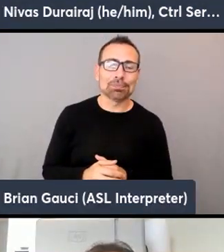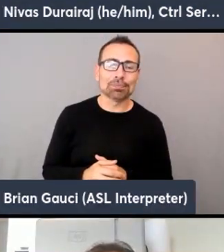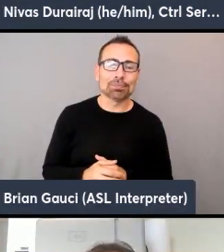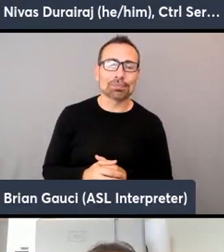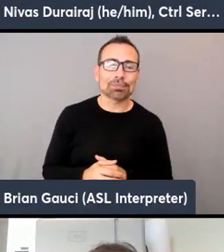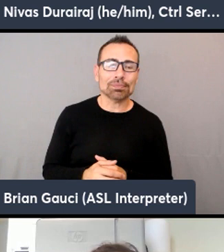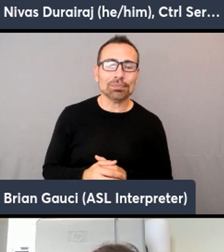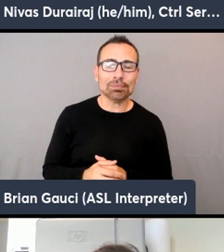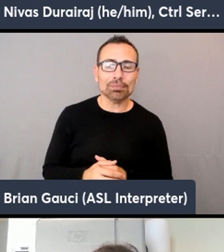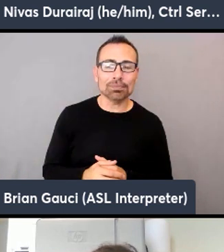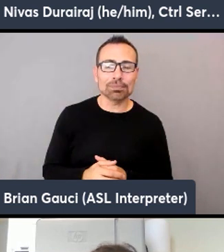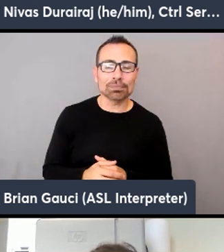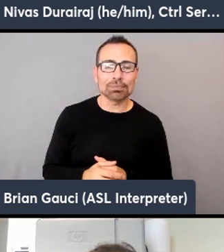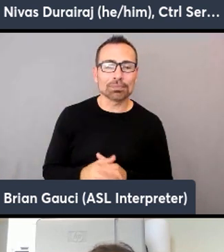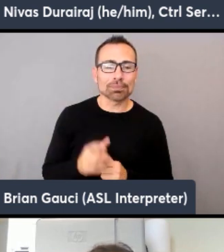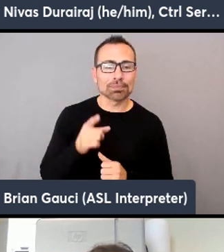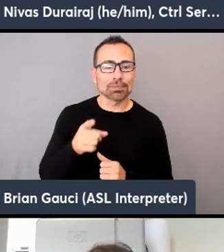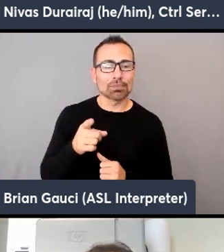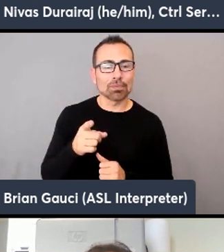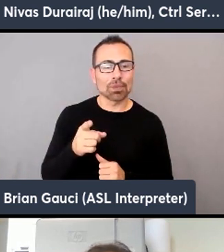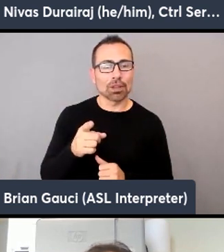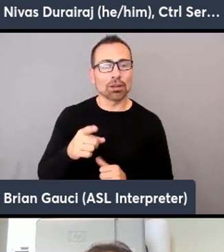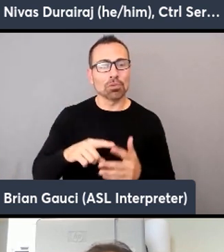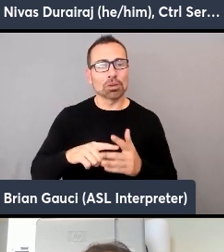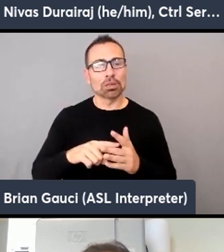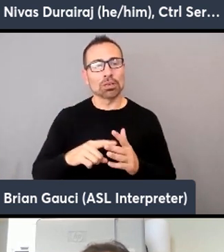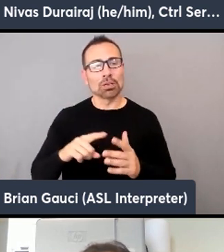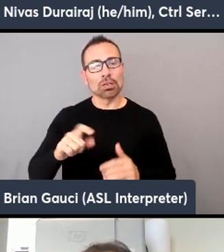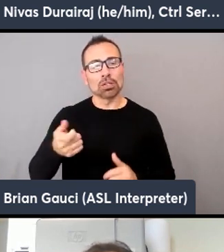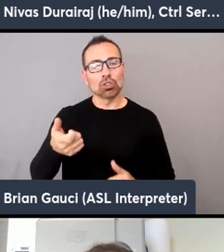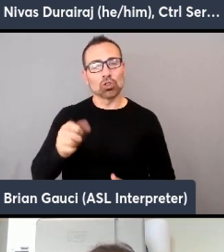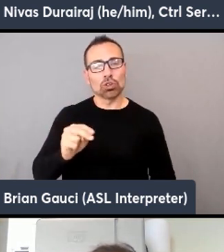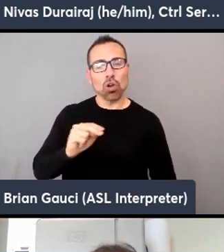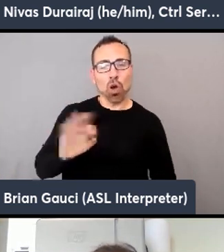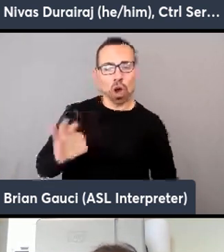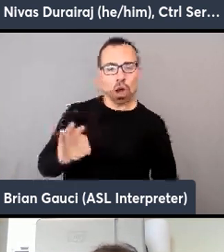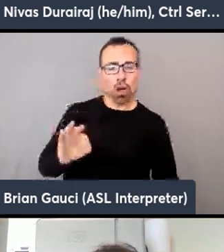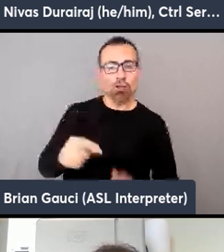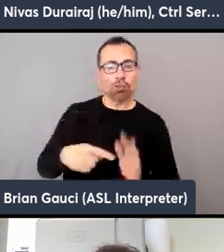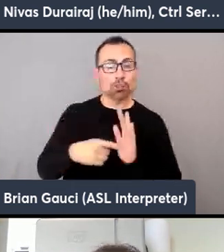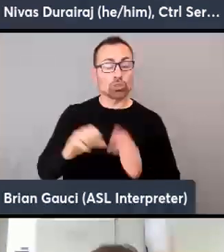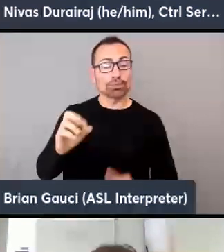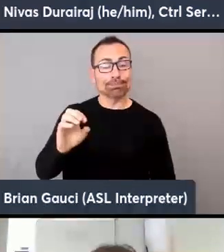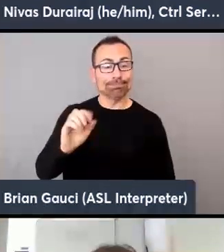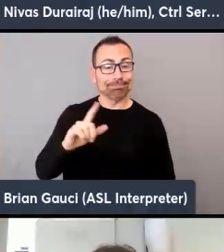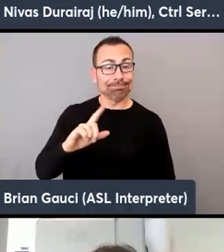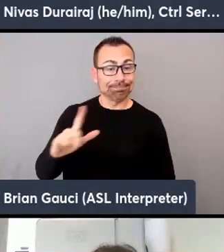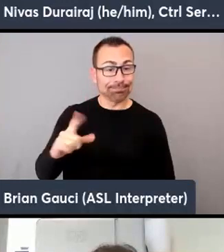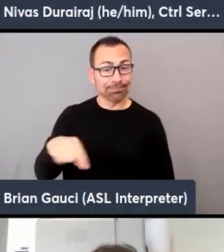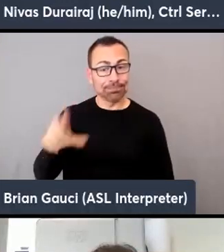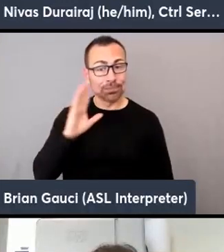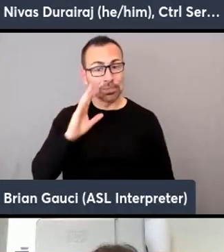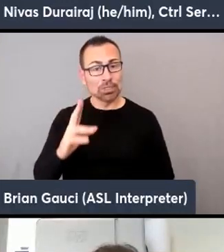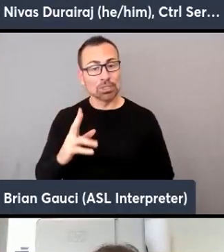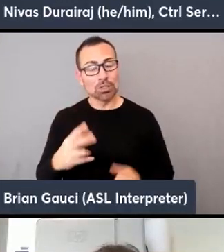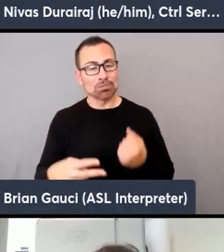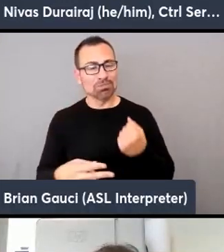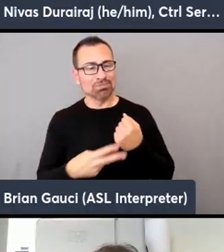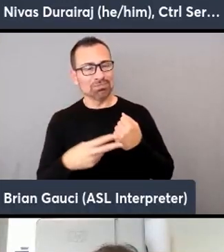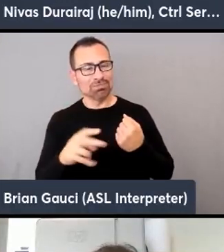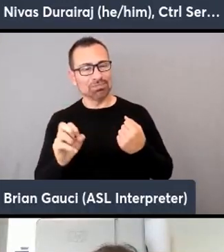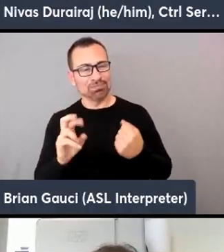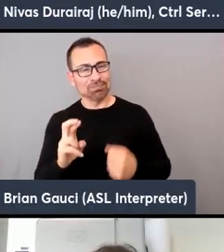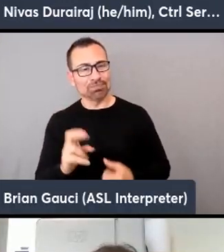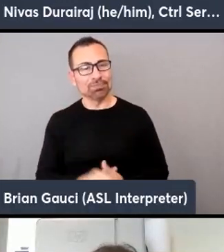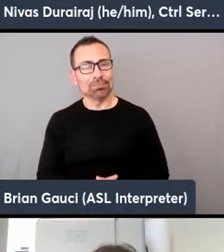And we are going to turn this Show Carousel feature flag on. So then you're going to save this version.